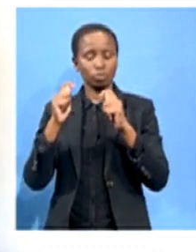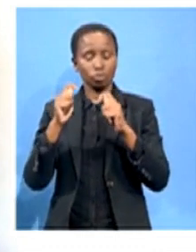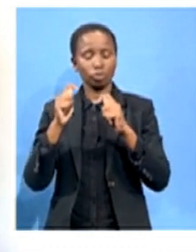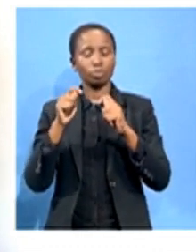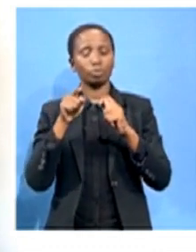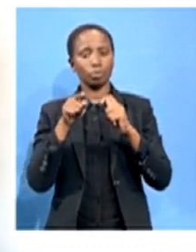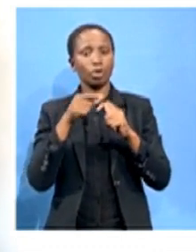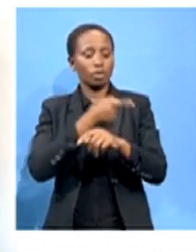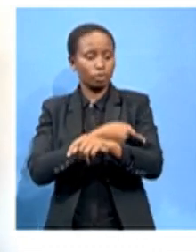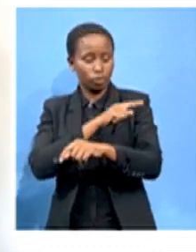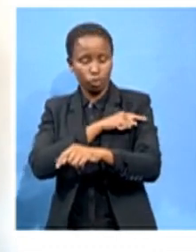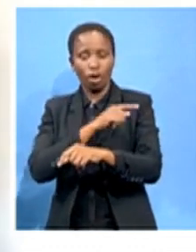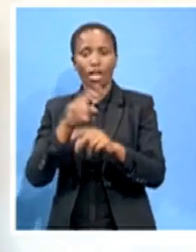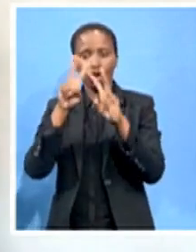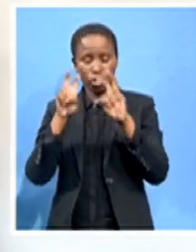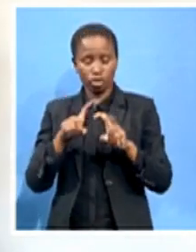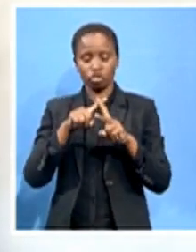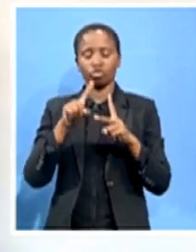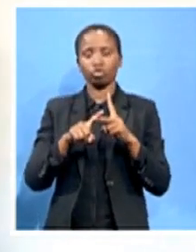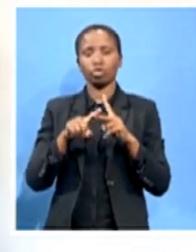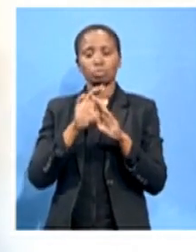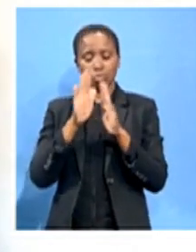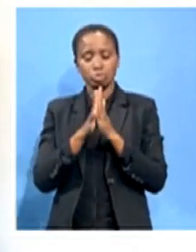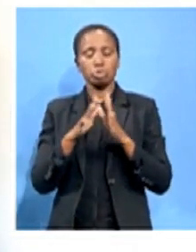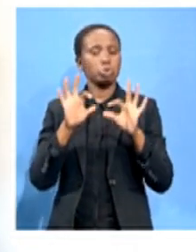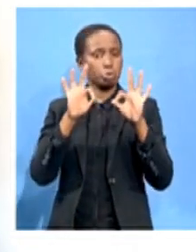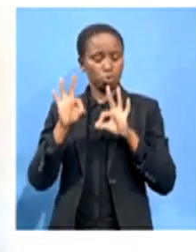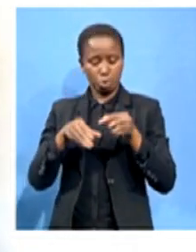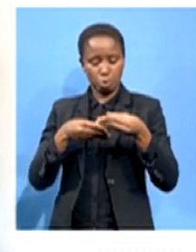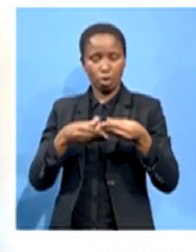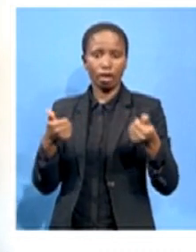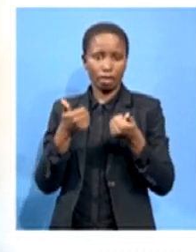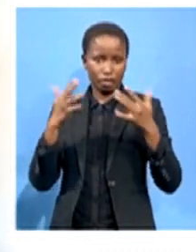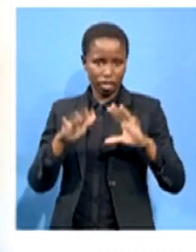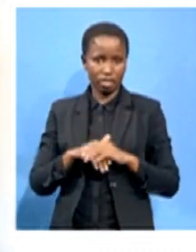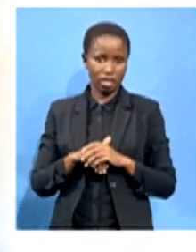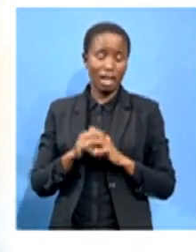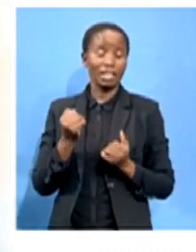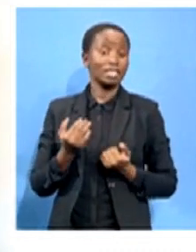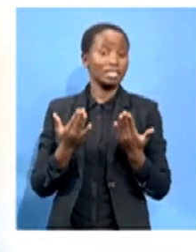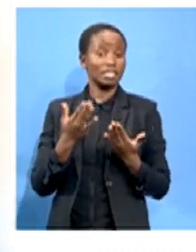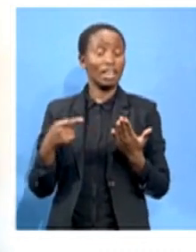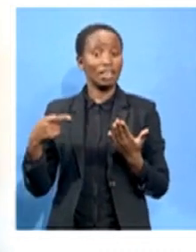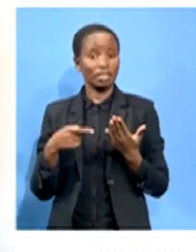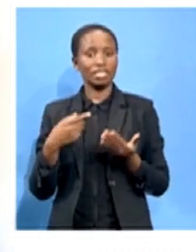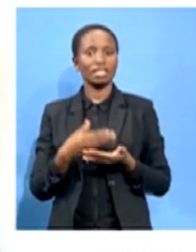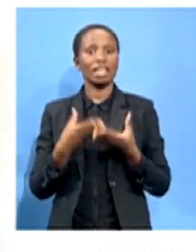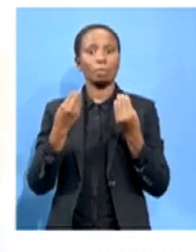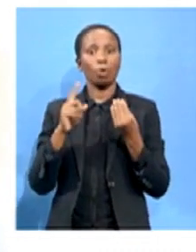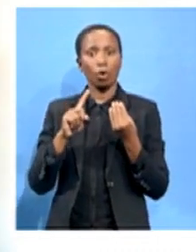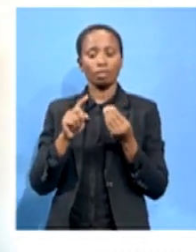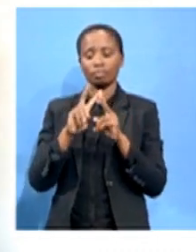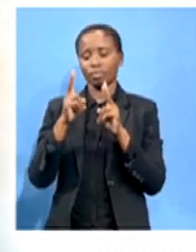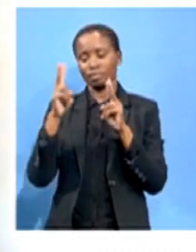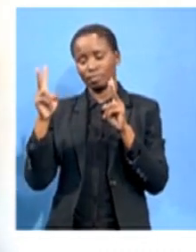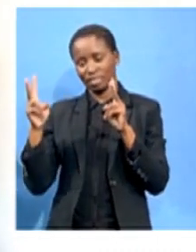well documented. The services associated with these different types of infrastructure are, of course, extremely